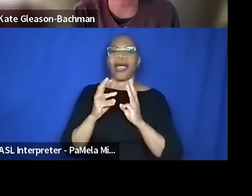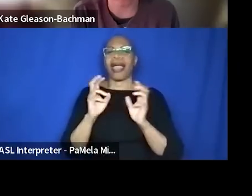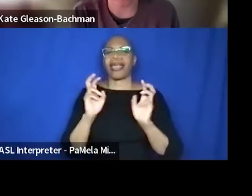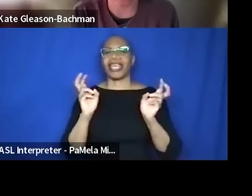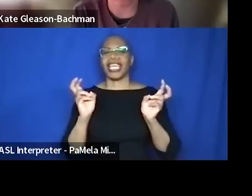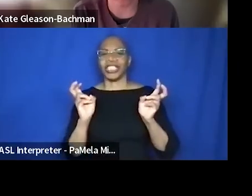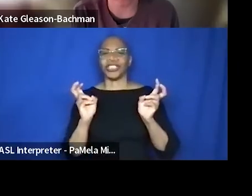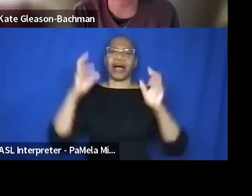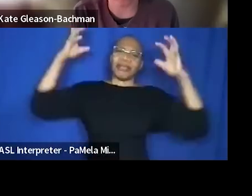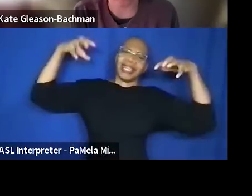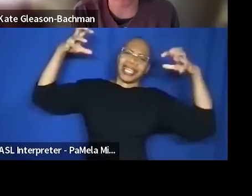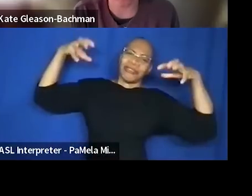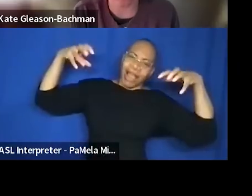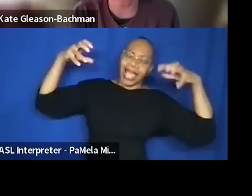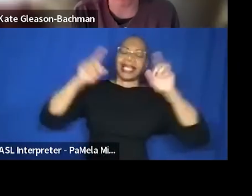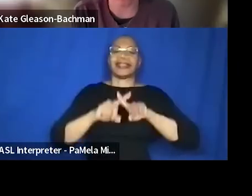rains or whatever, but